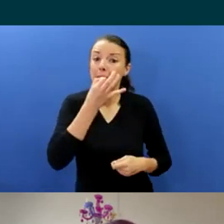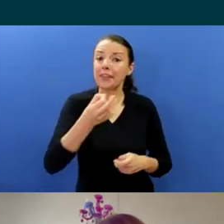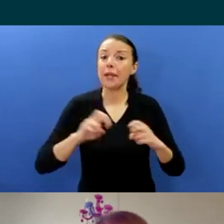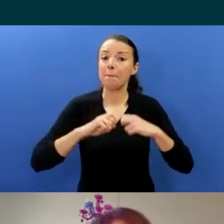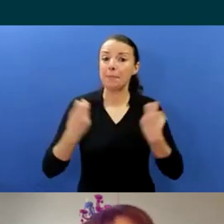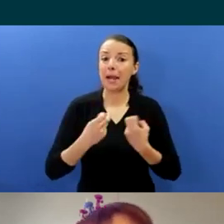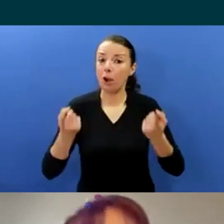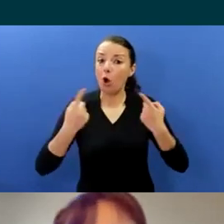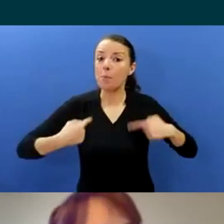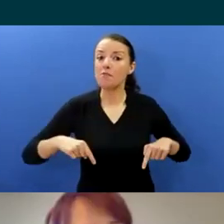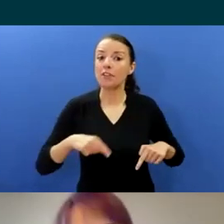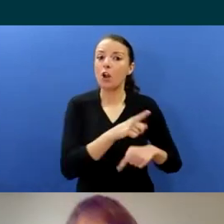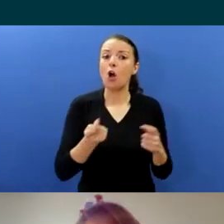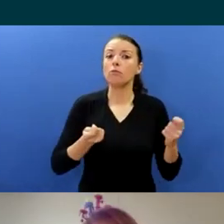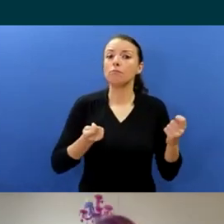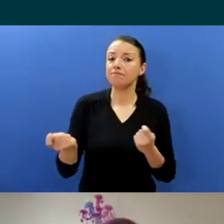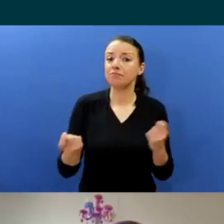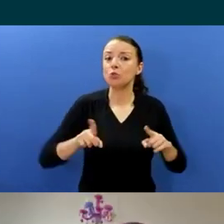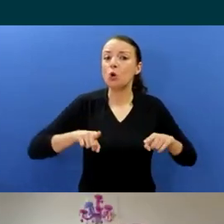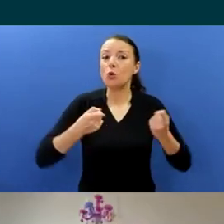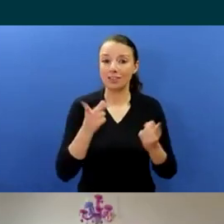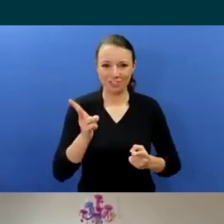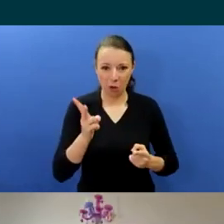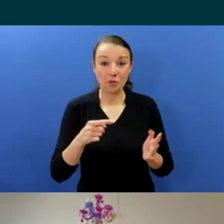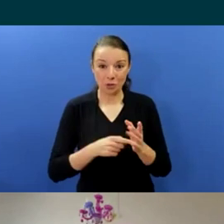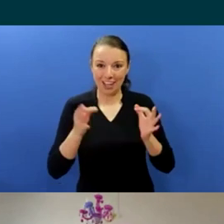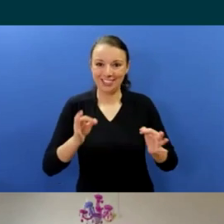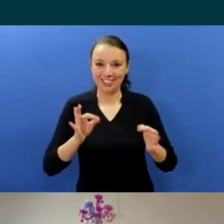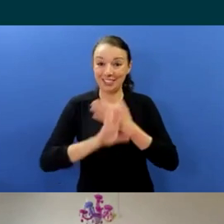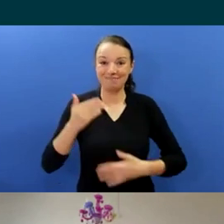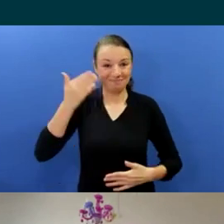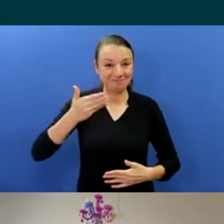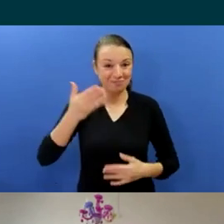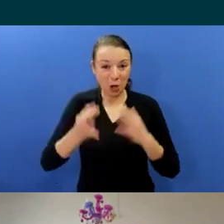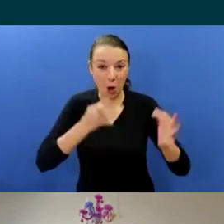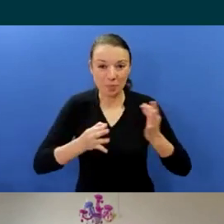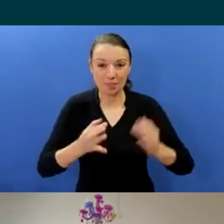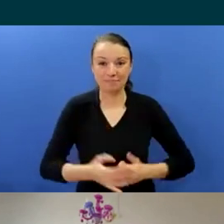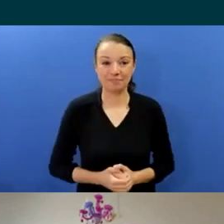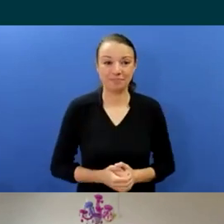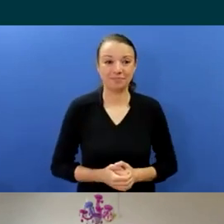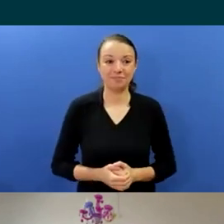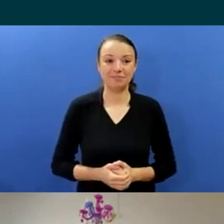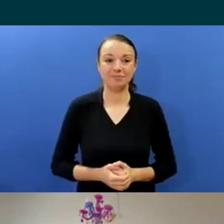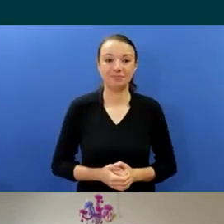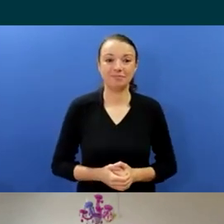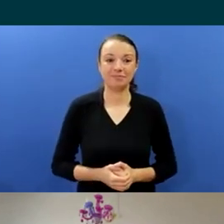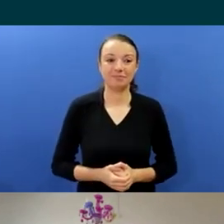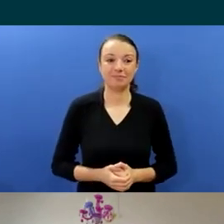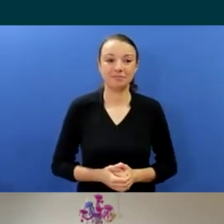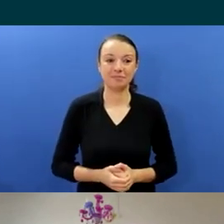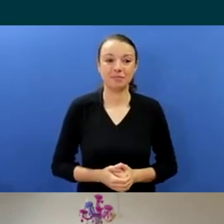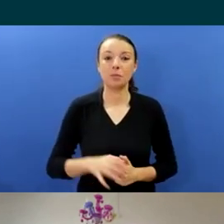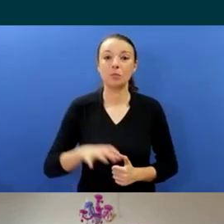intervention today. First, you have to settle an organization group. it's a partnership between